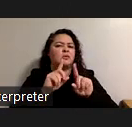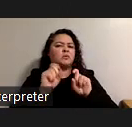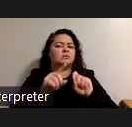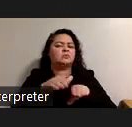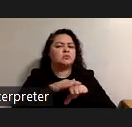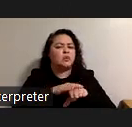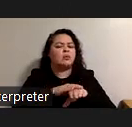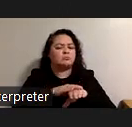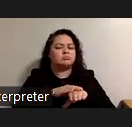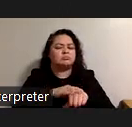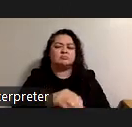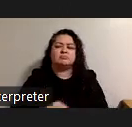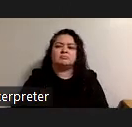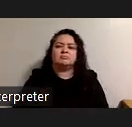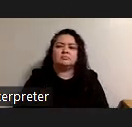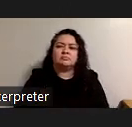um